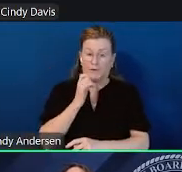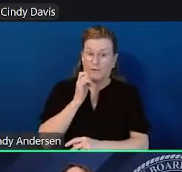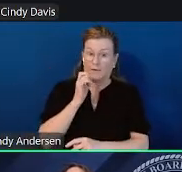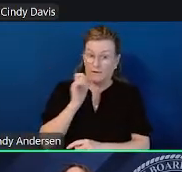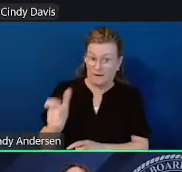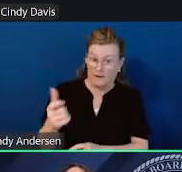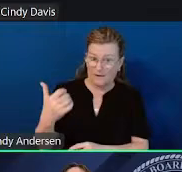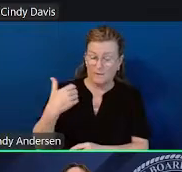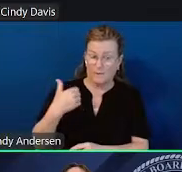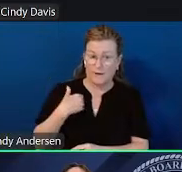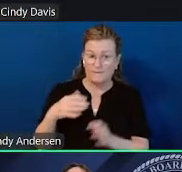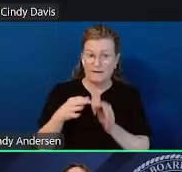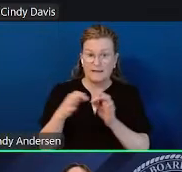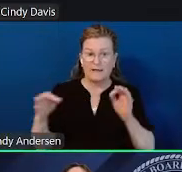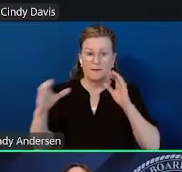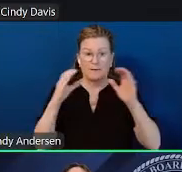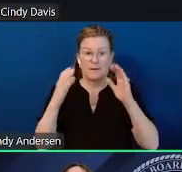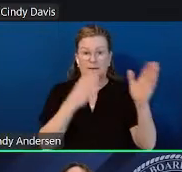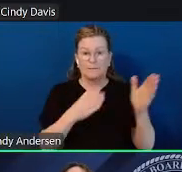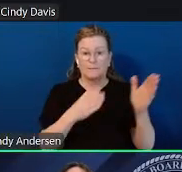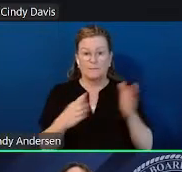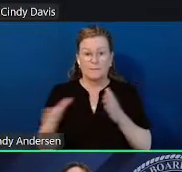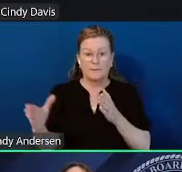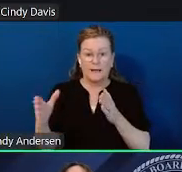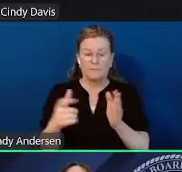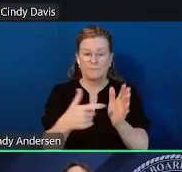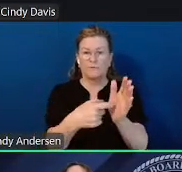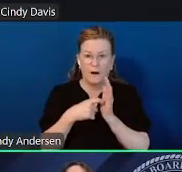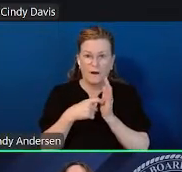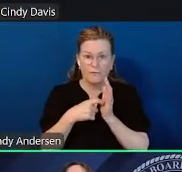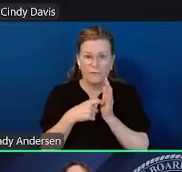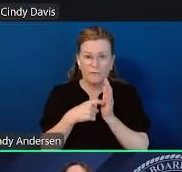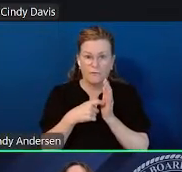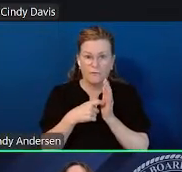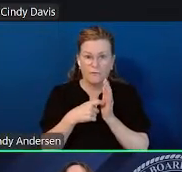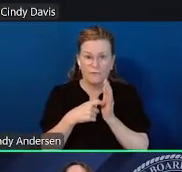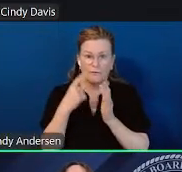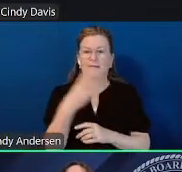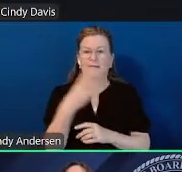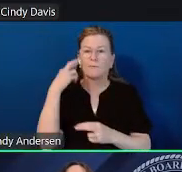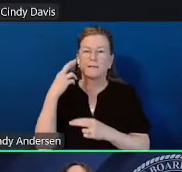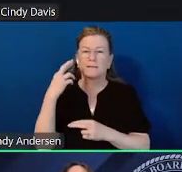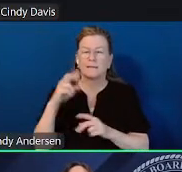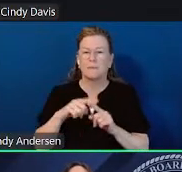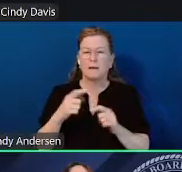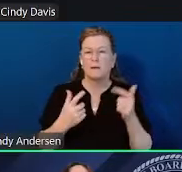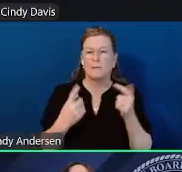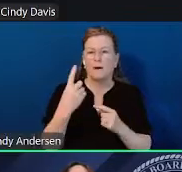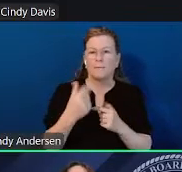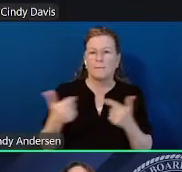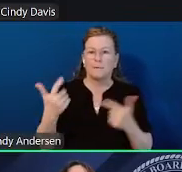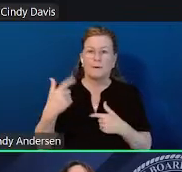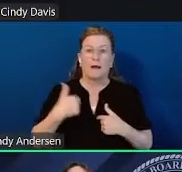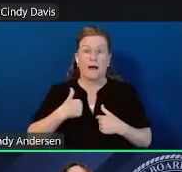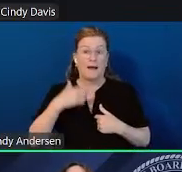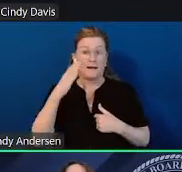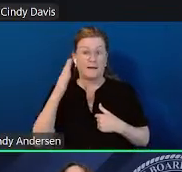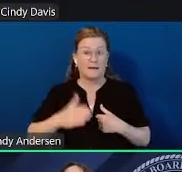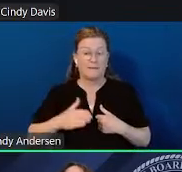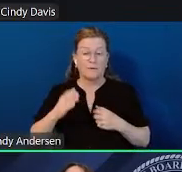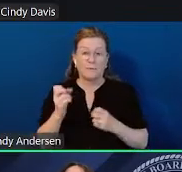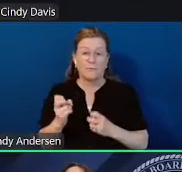have a language and communication plan required for several reasons. But one, which I had not brought up to